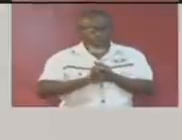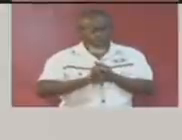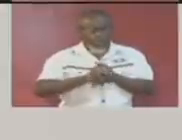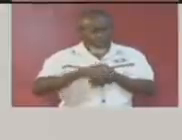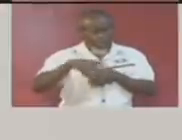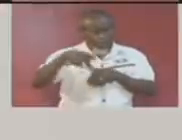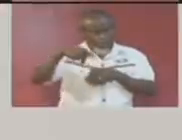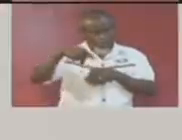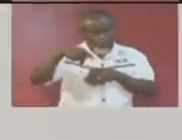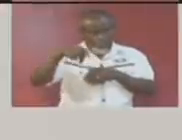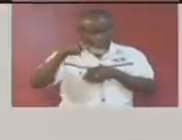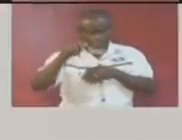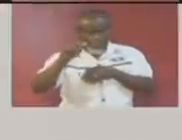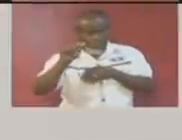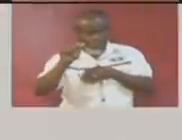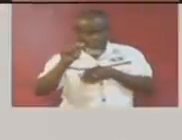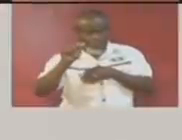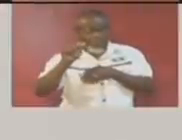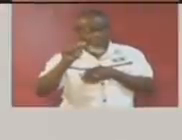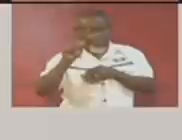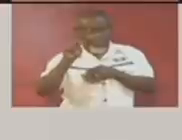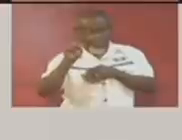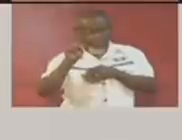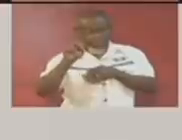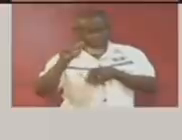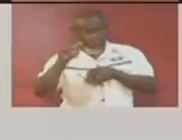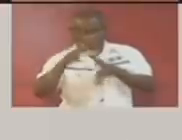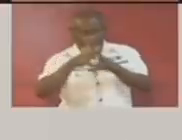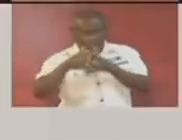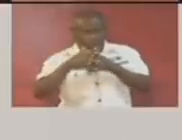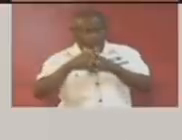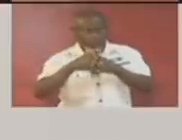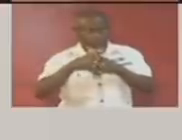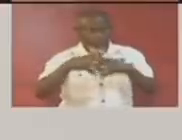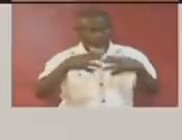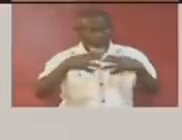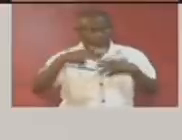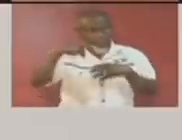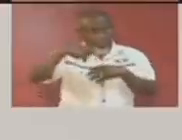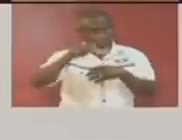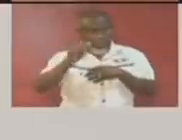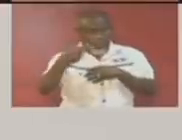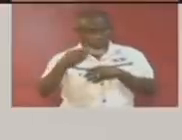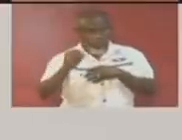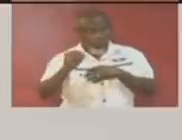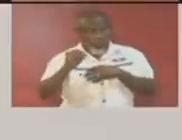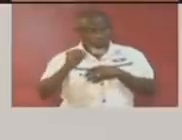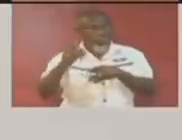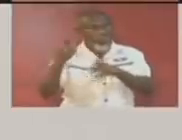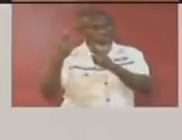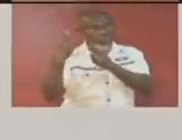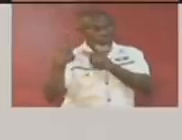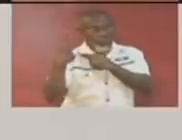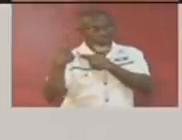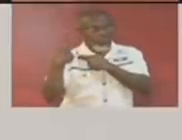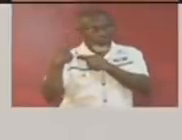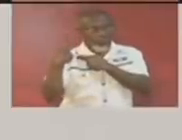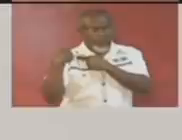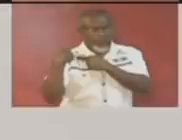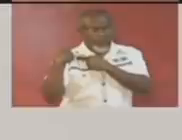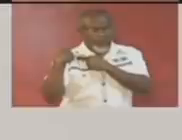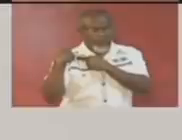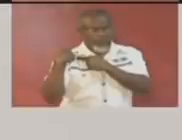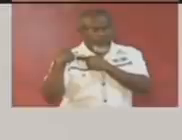there's equitable distribution, equity in terms of price, and equity in terms of supply. So that matter will really lie with the